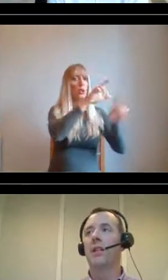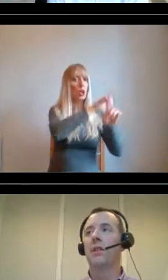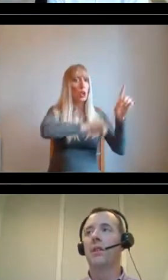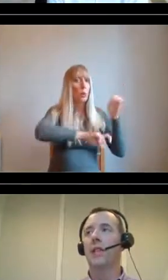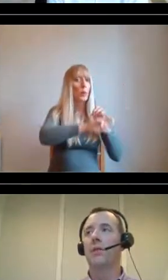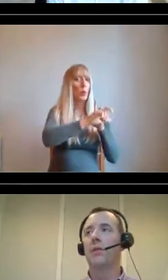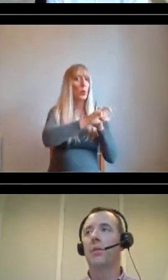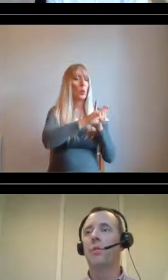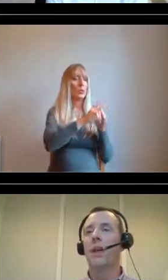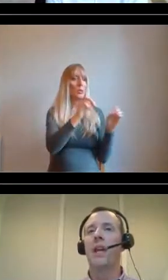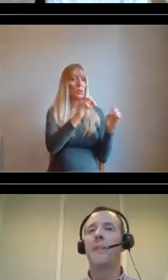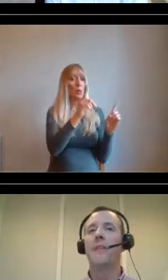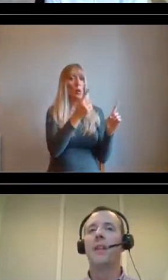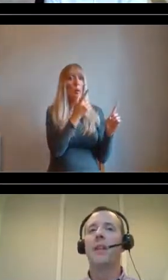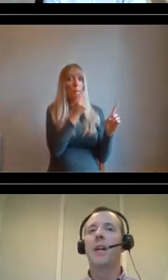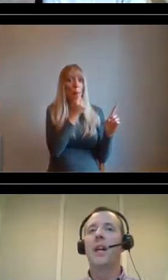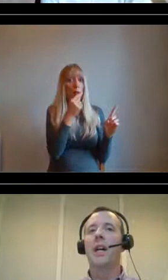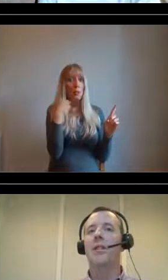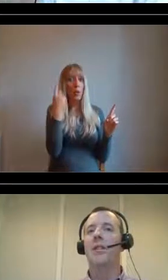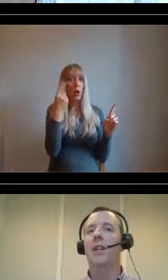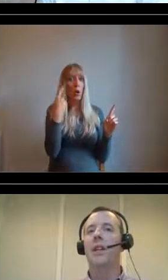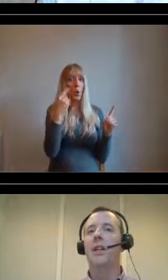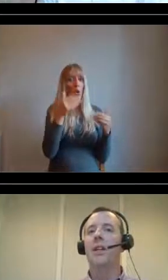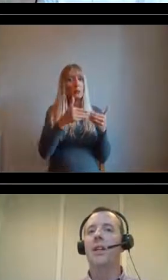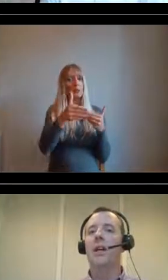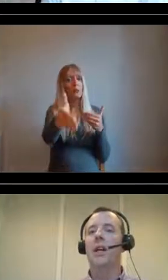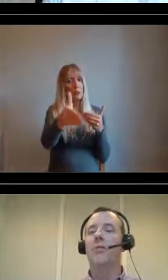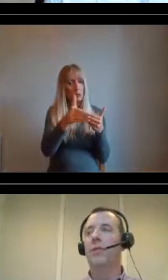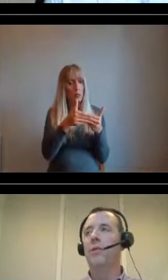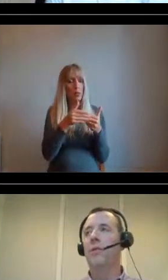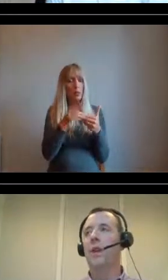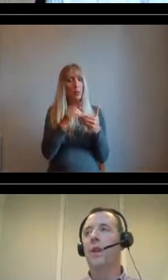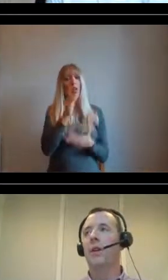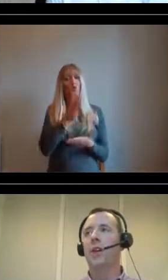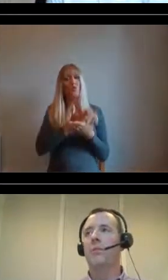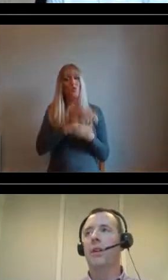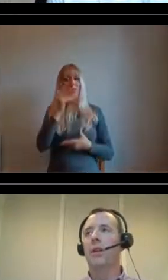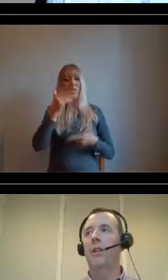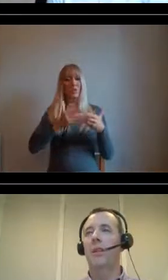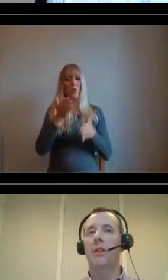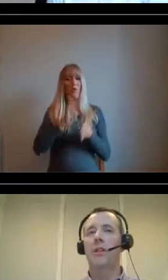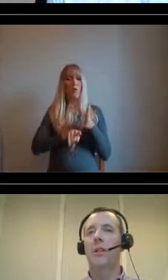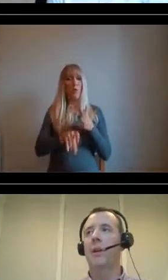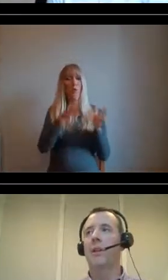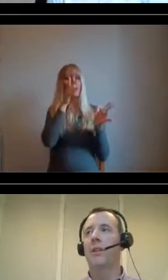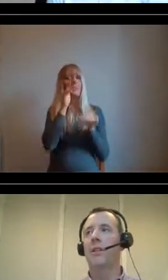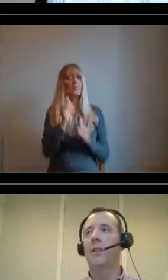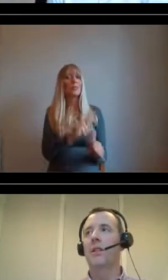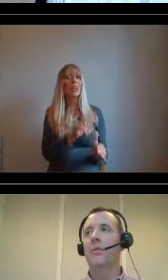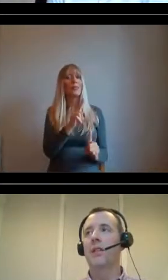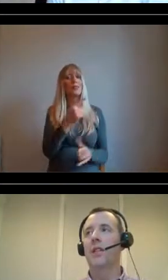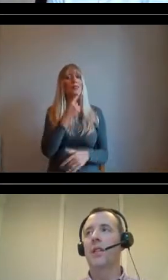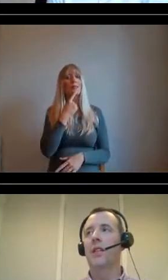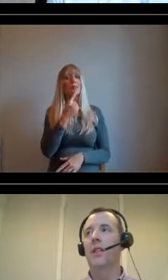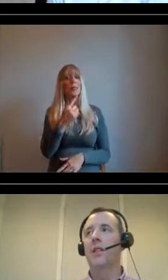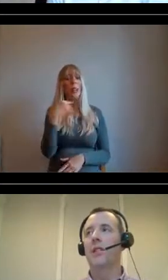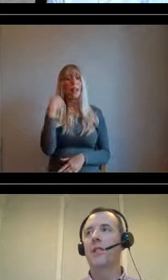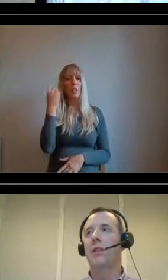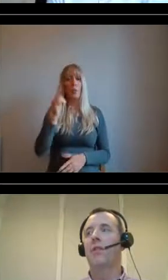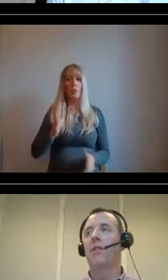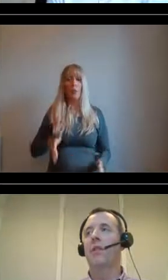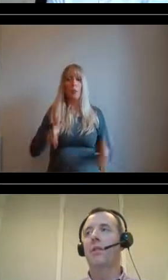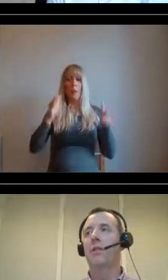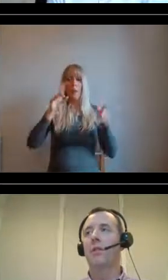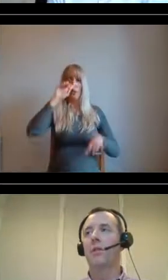what the predicted noise levels will be. And the result of that work has been the noise barriers that are presented in